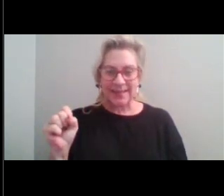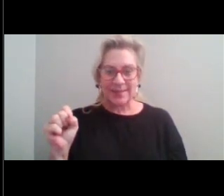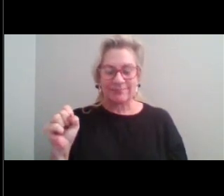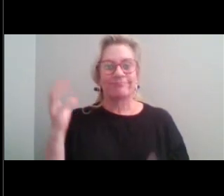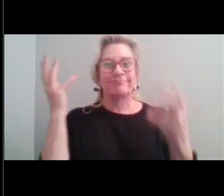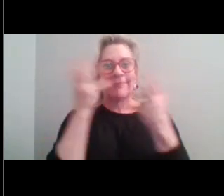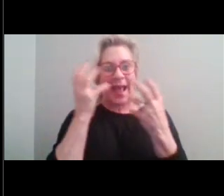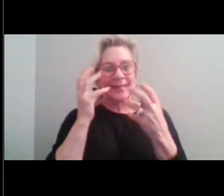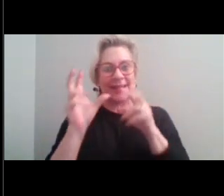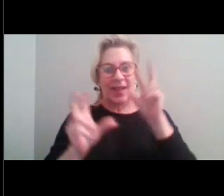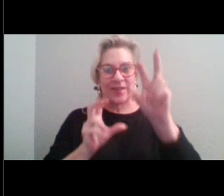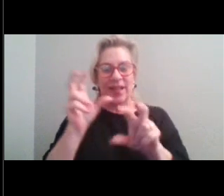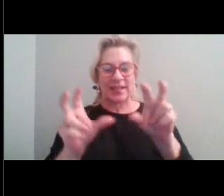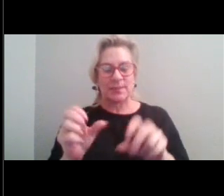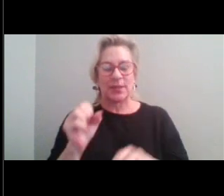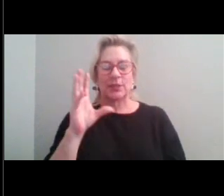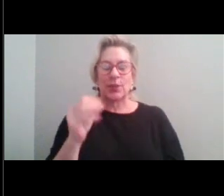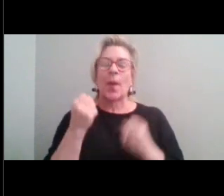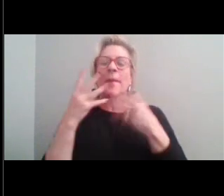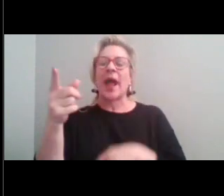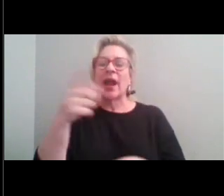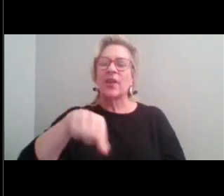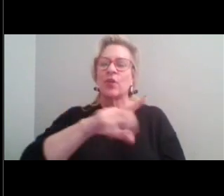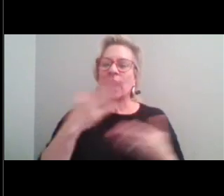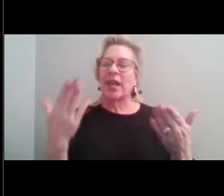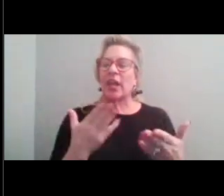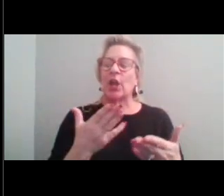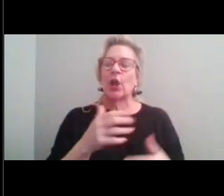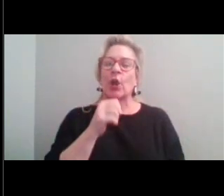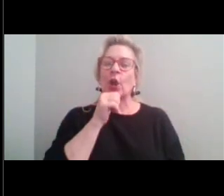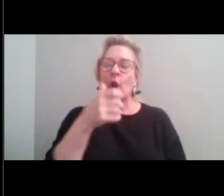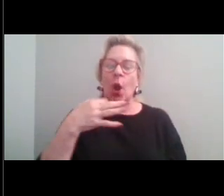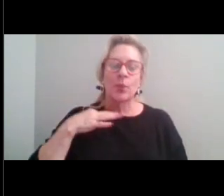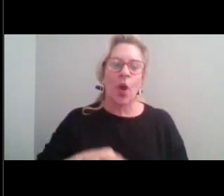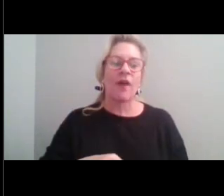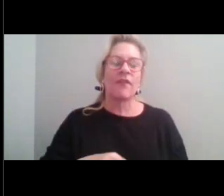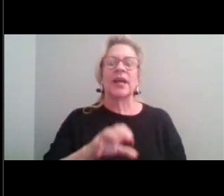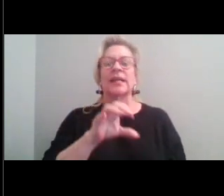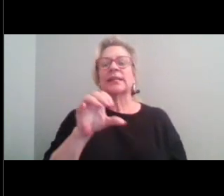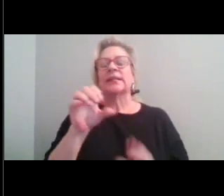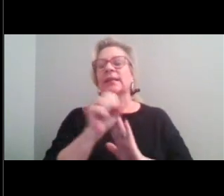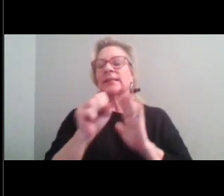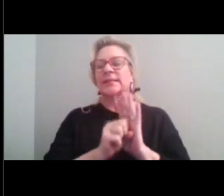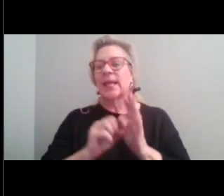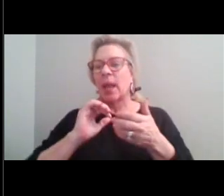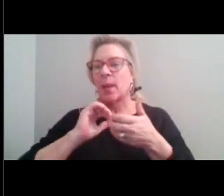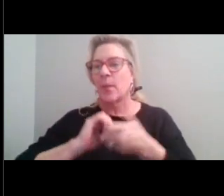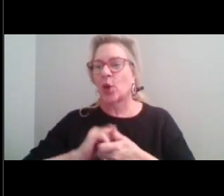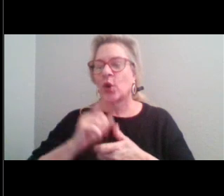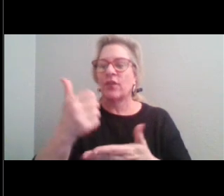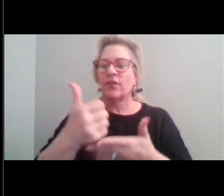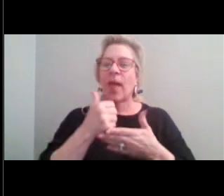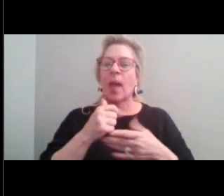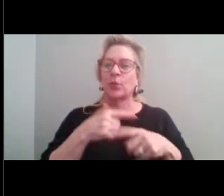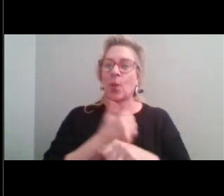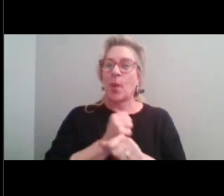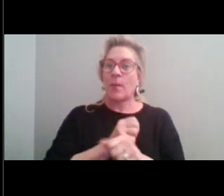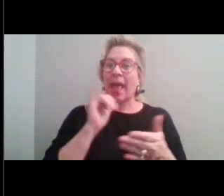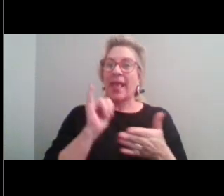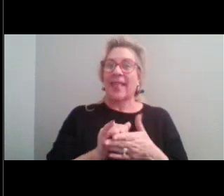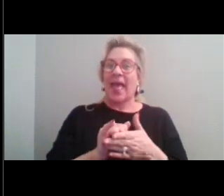government, nonprofit, federal partners, other state partners, you've helped to make that remarkable